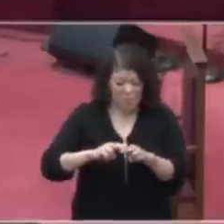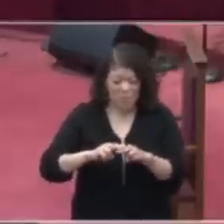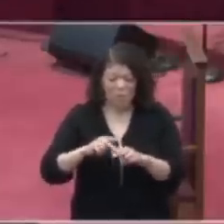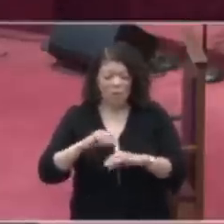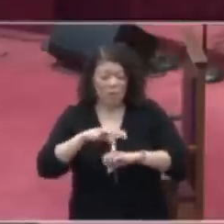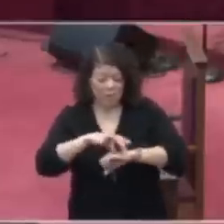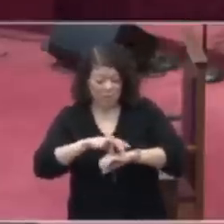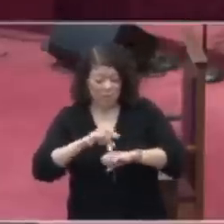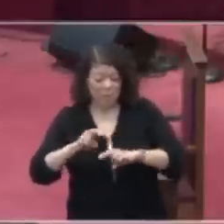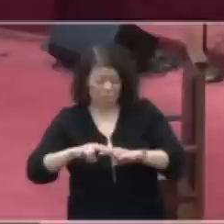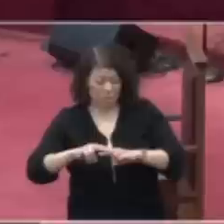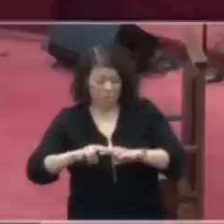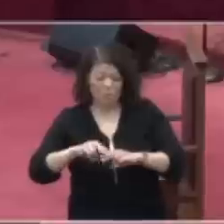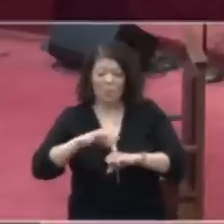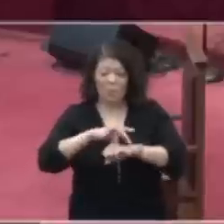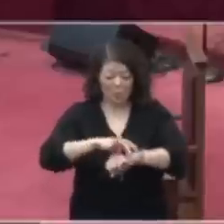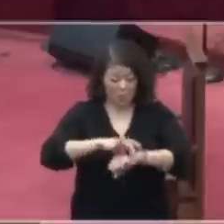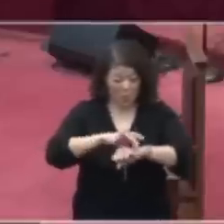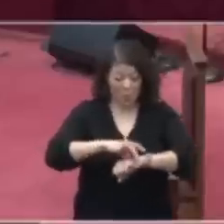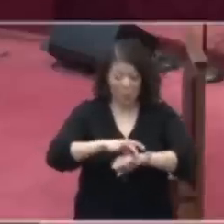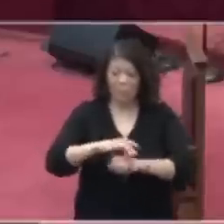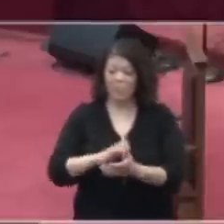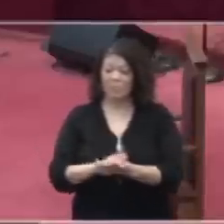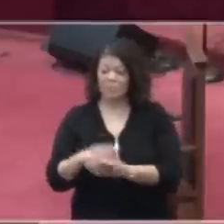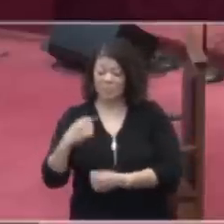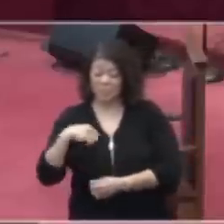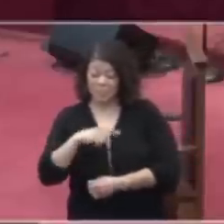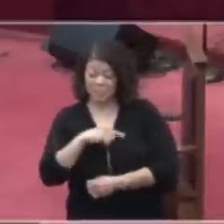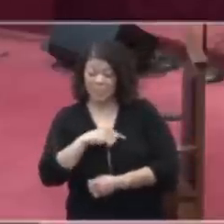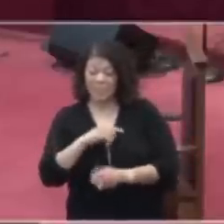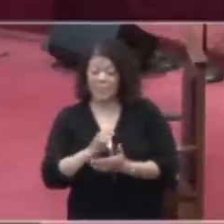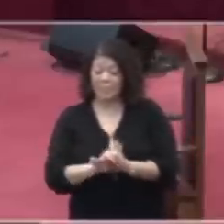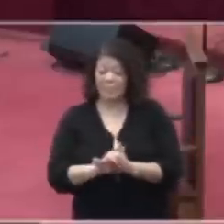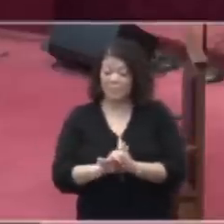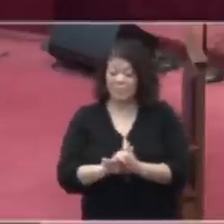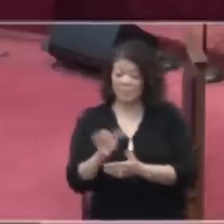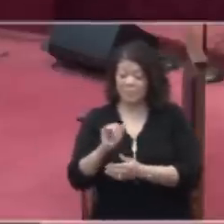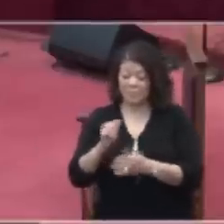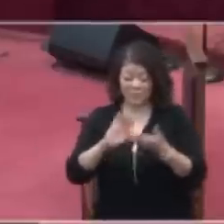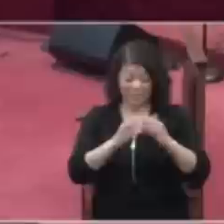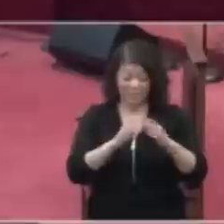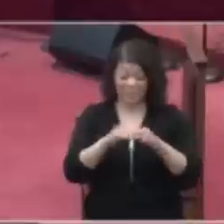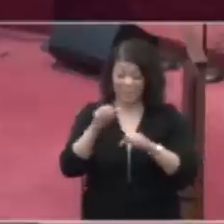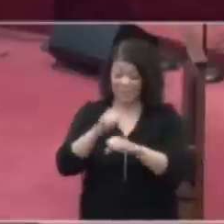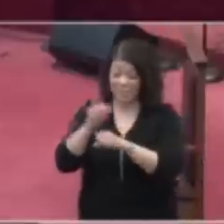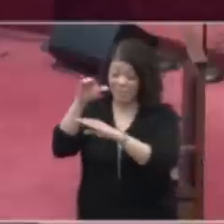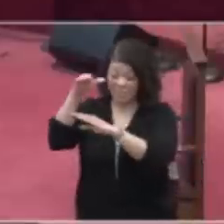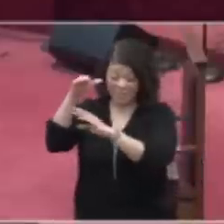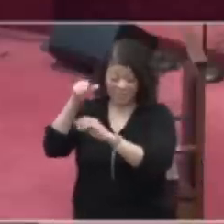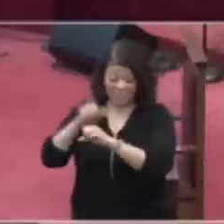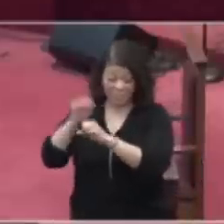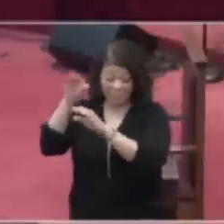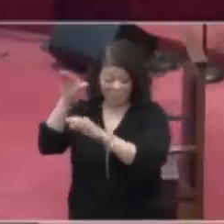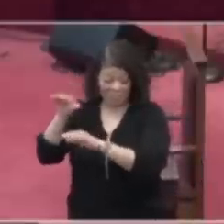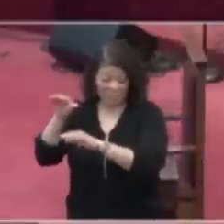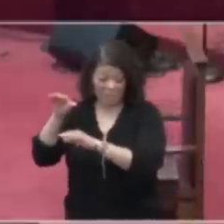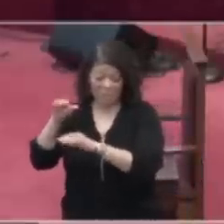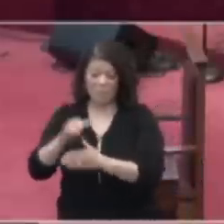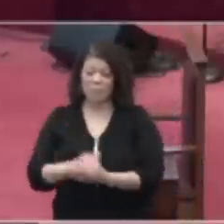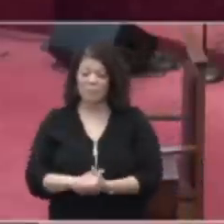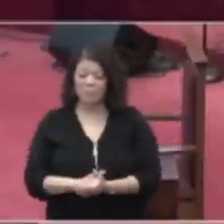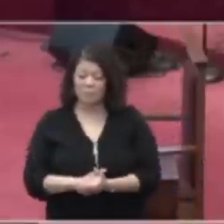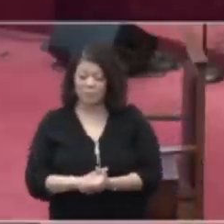set on a hill. We are a light that cannot be hid. That means if